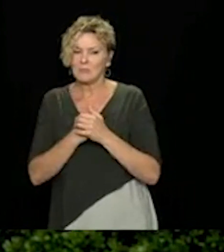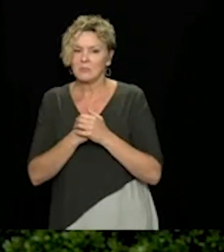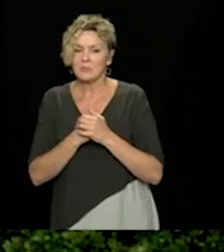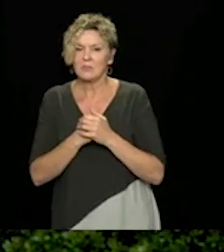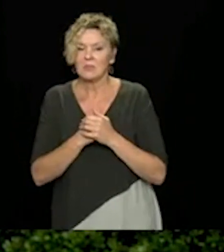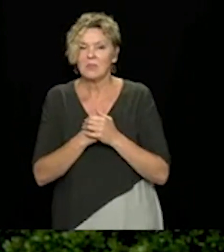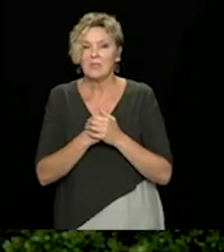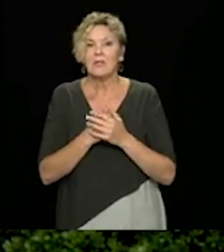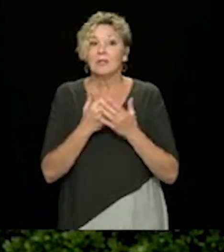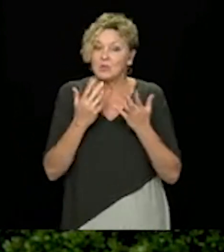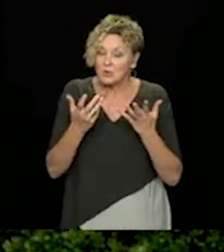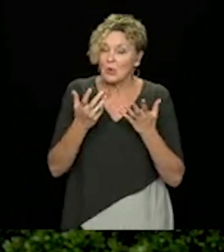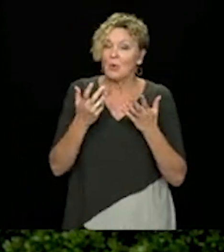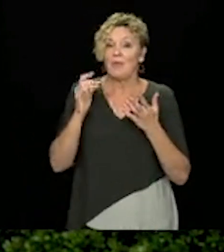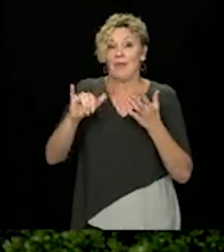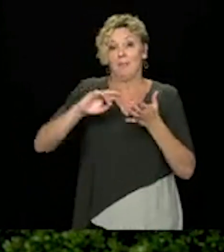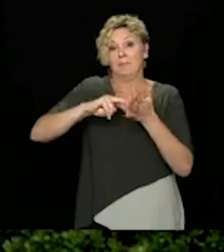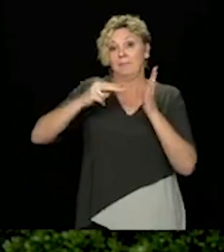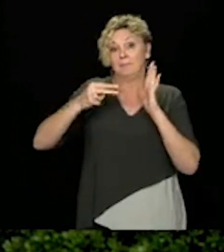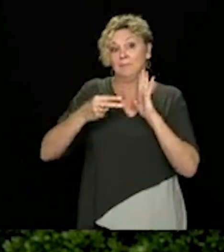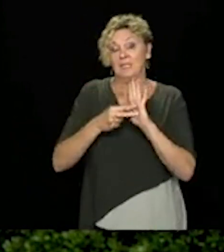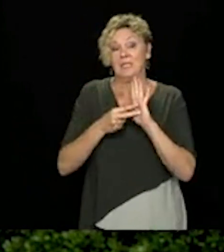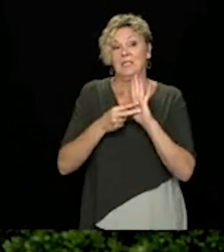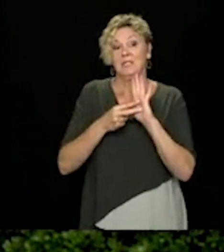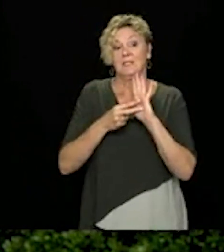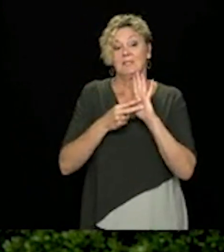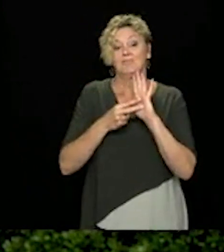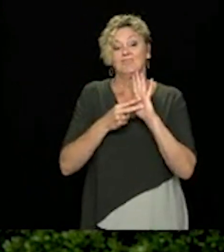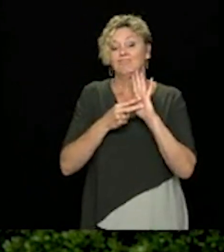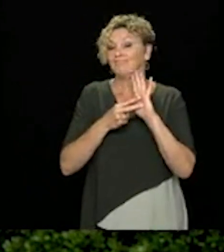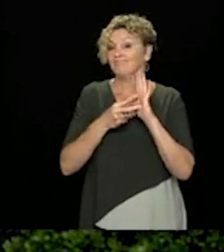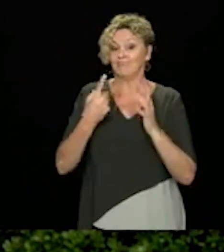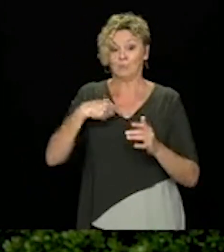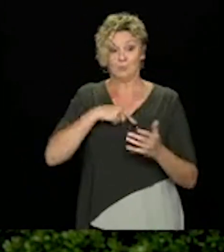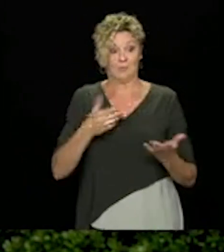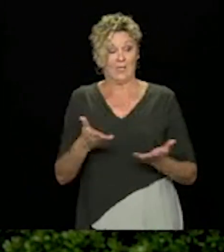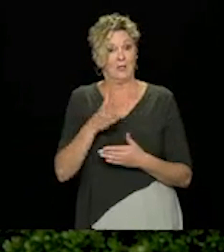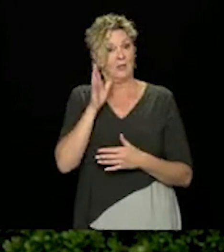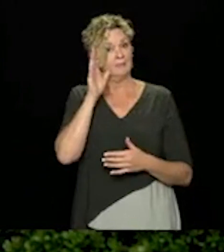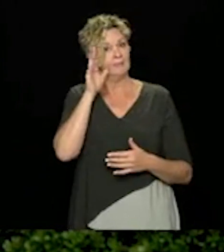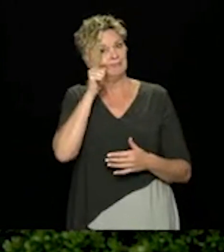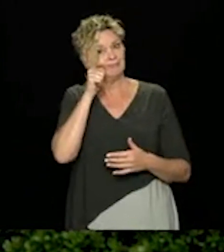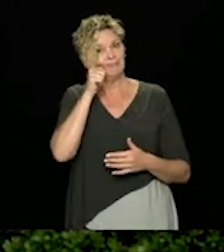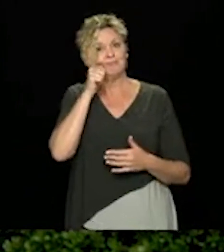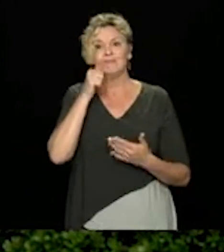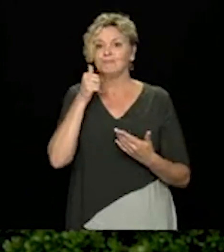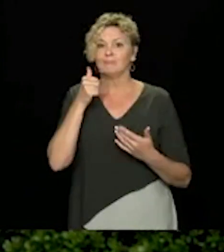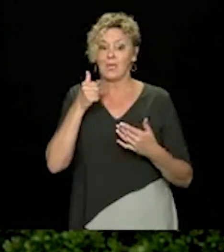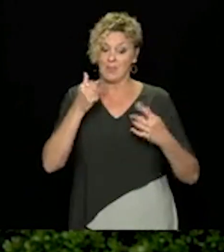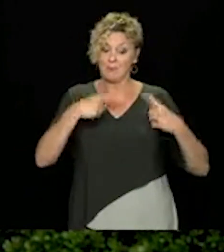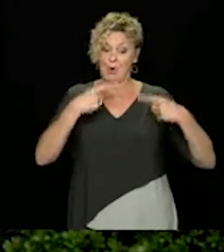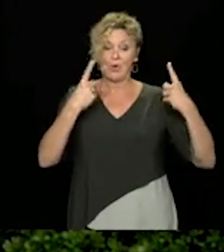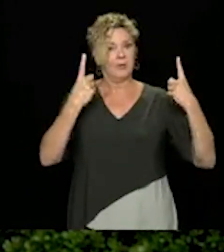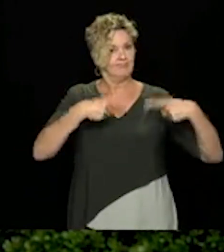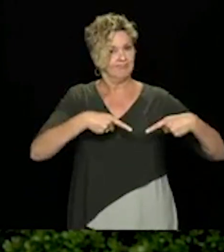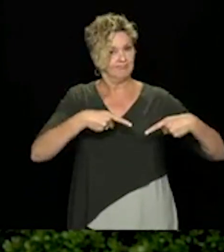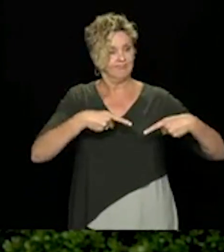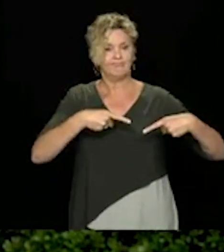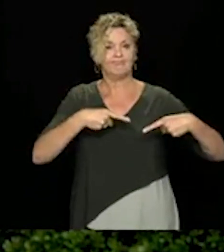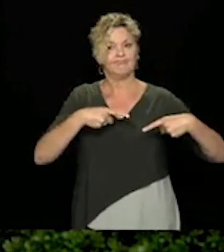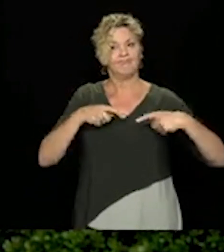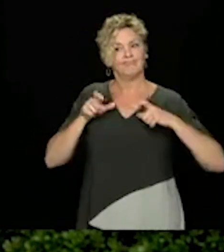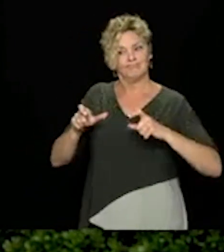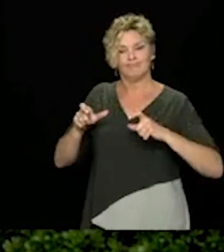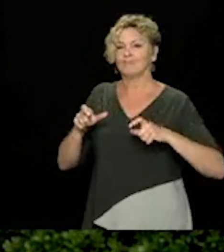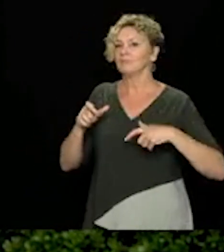see an increase in the number of cases south of the border, which means we're going to remain absolutely vigilant on keeping our borders closed